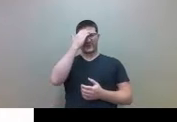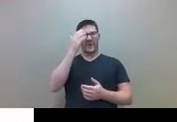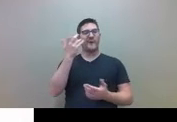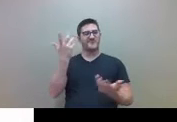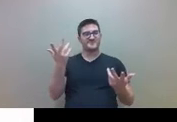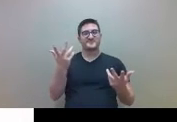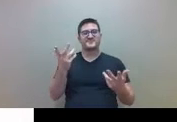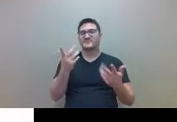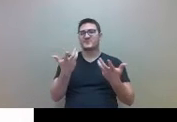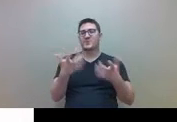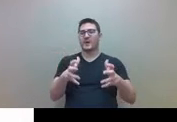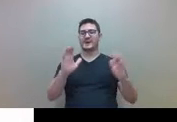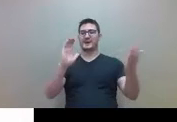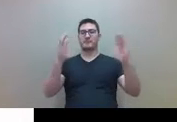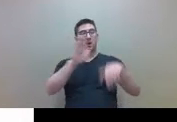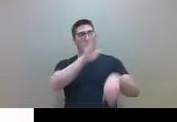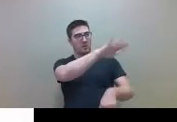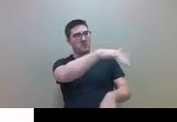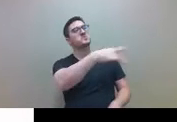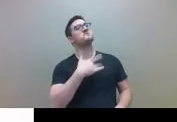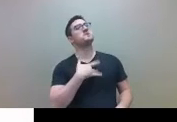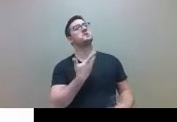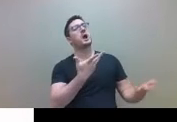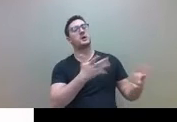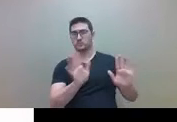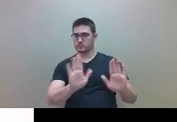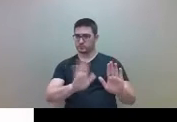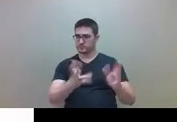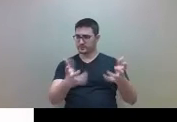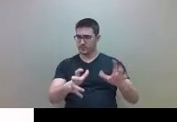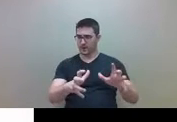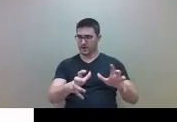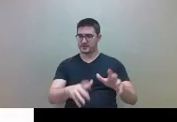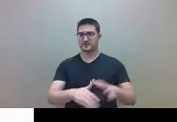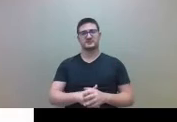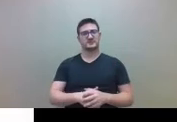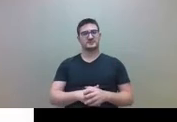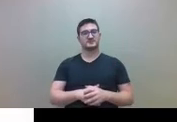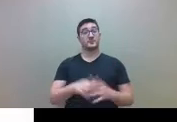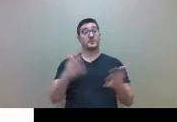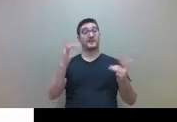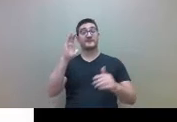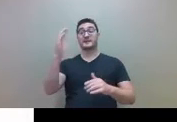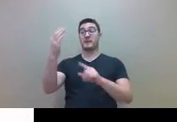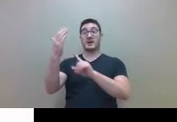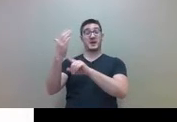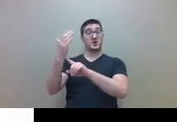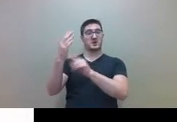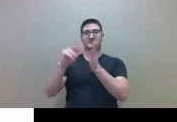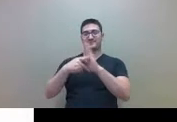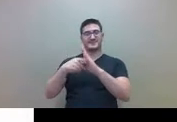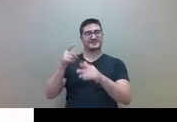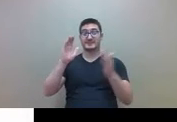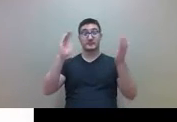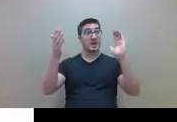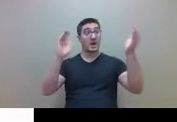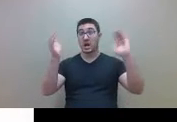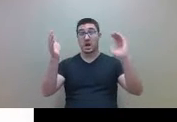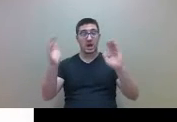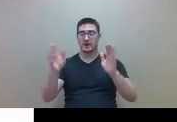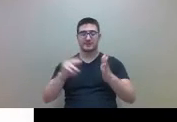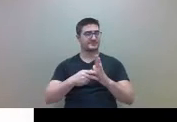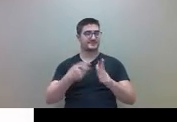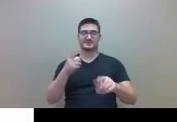so we have to be really careful about that. Imagining another future. This happens a lot. Like, I wish my life was like